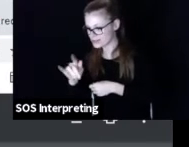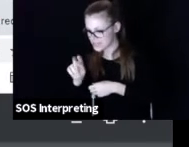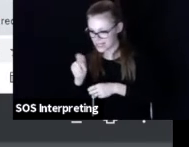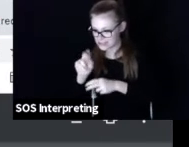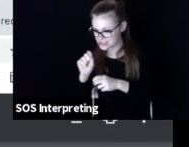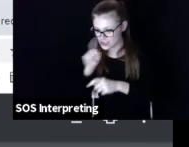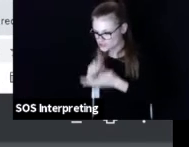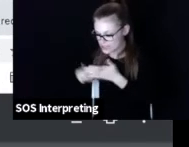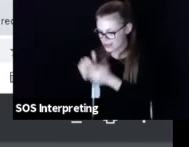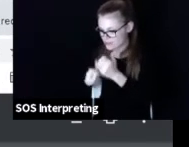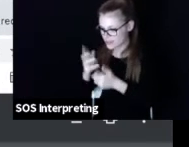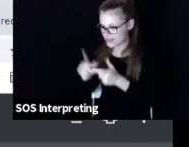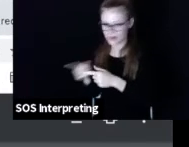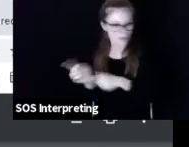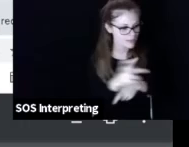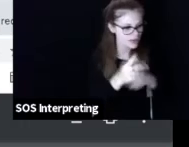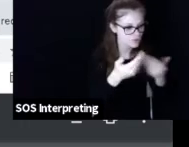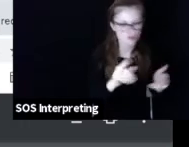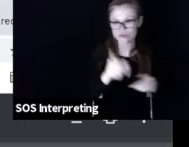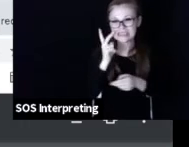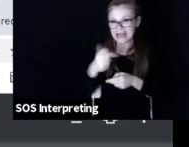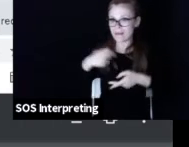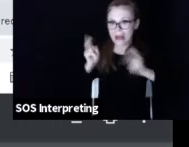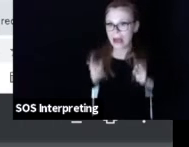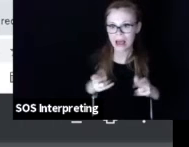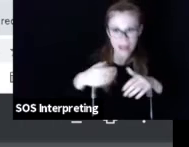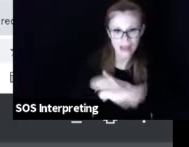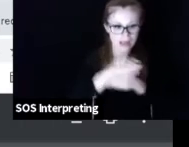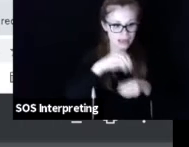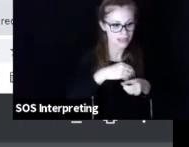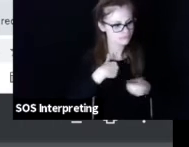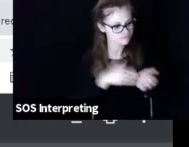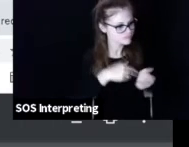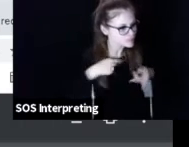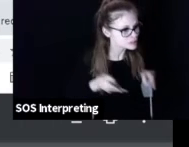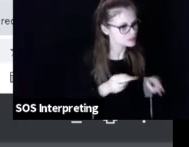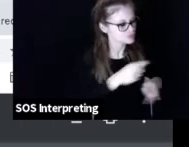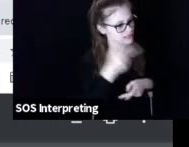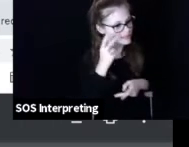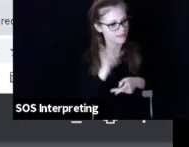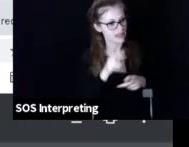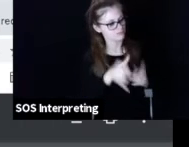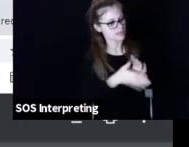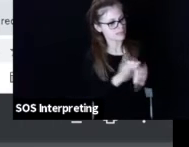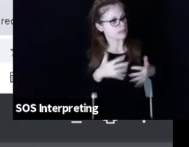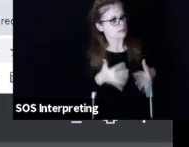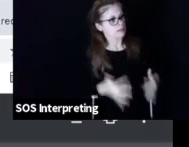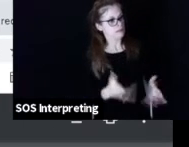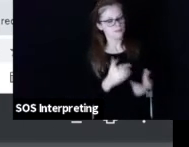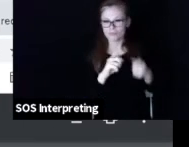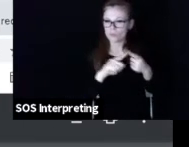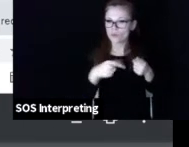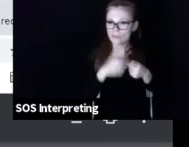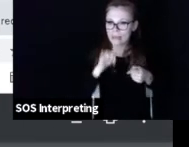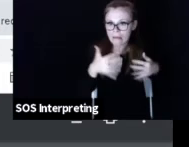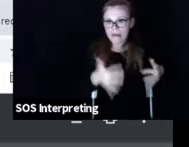you can see that I'm rushing in from my last patient. It's intimidating. And when that intimidation happens, what we came